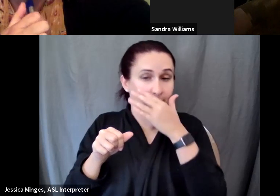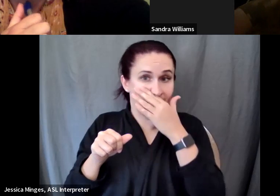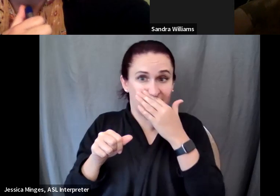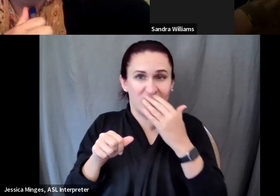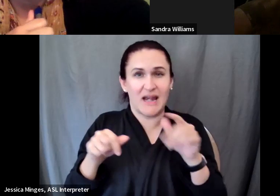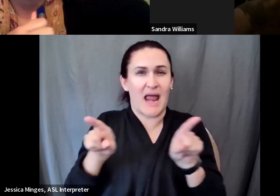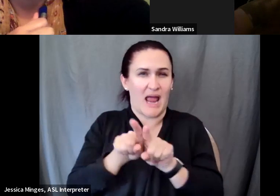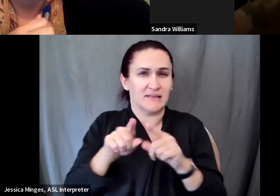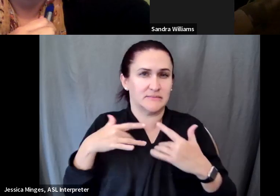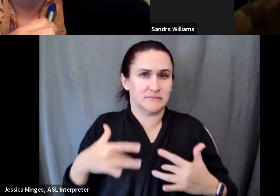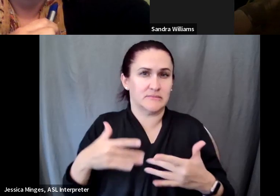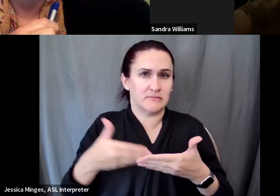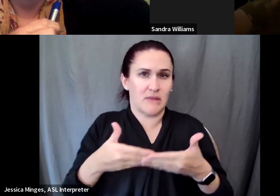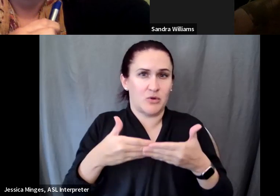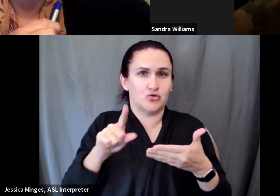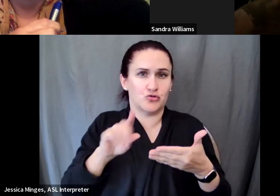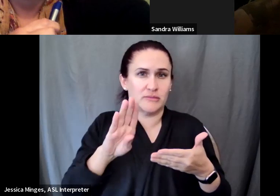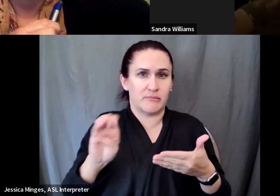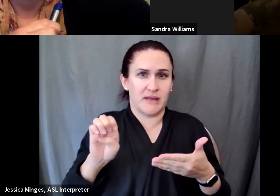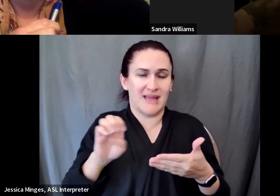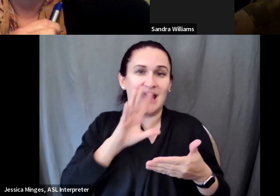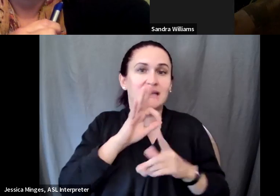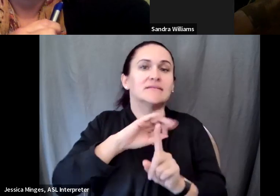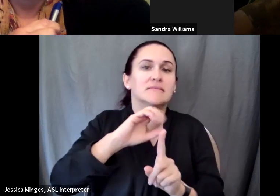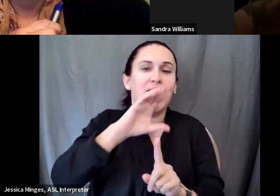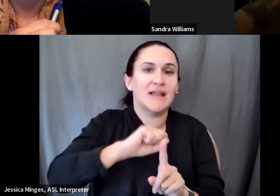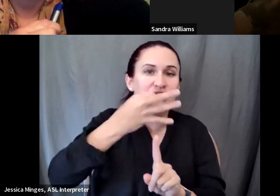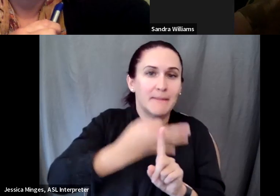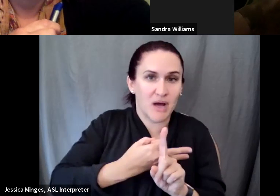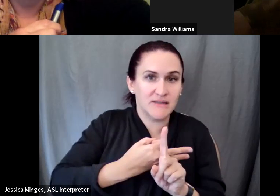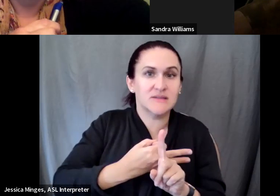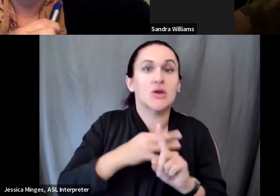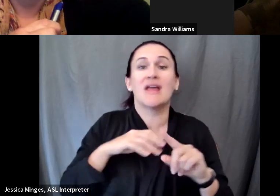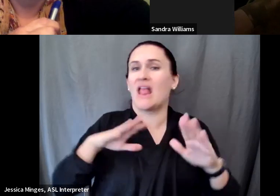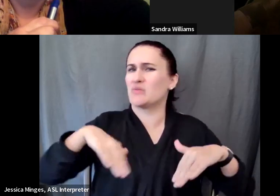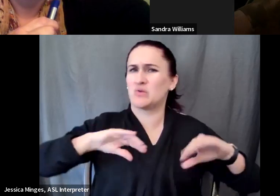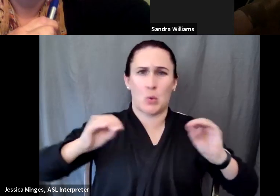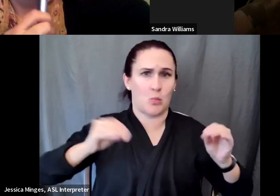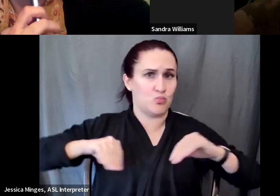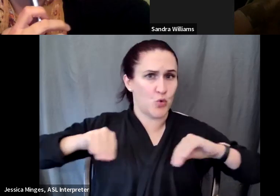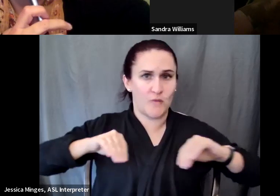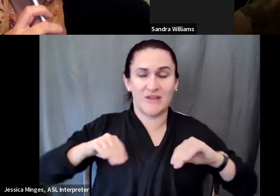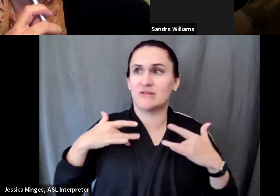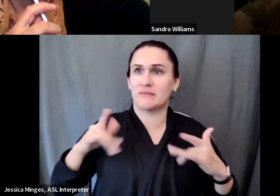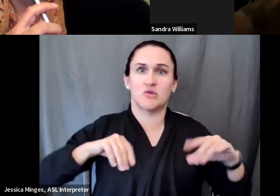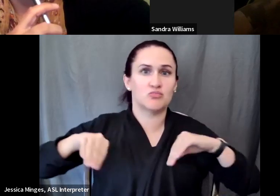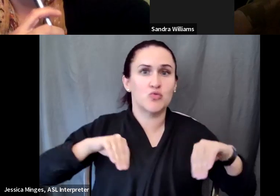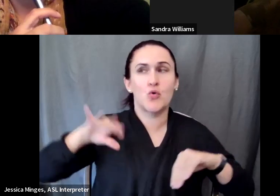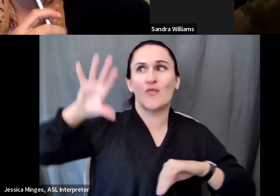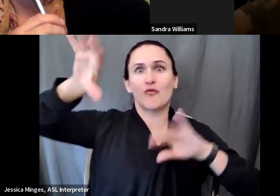should be. He didn't move. 9 months old, so they're supposed to move, they're supposed to reach, they're supposed to